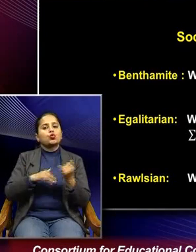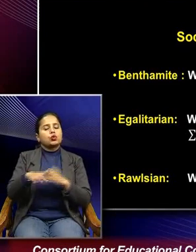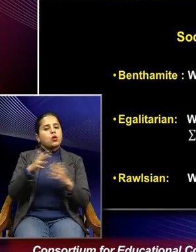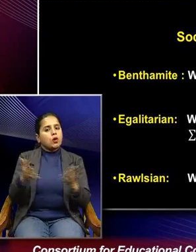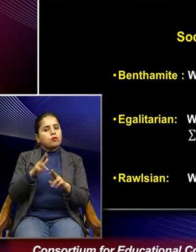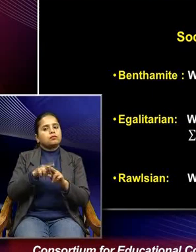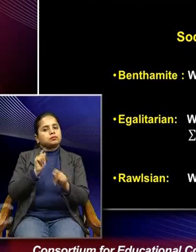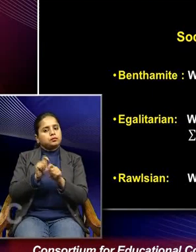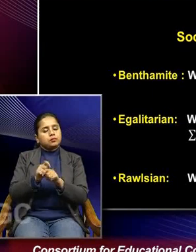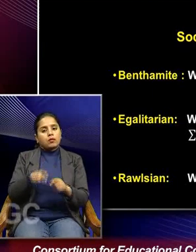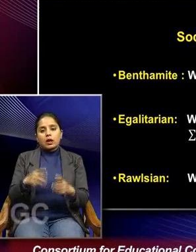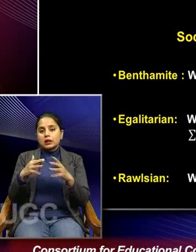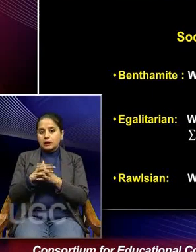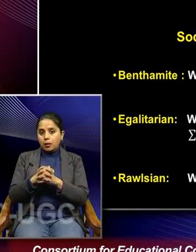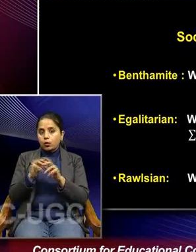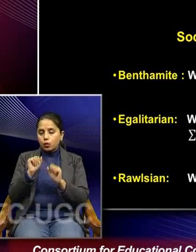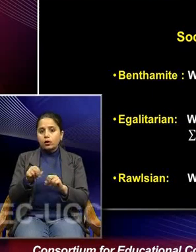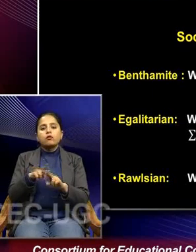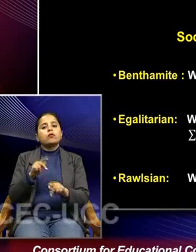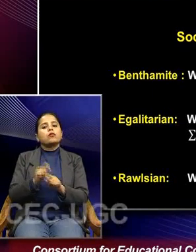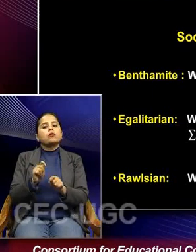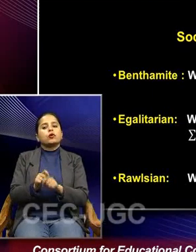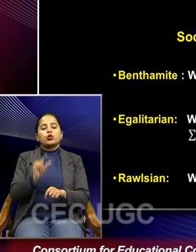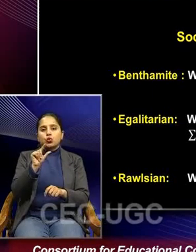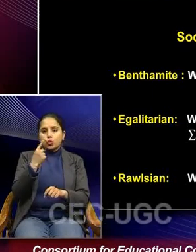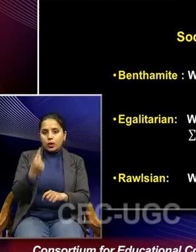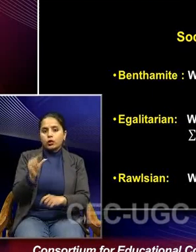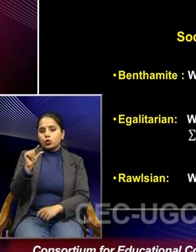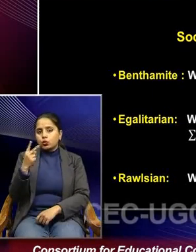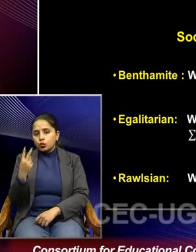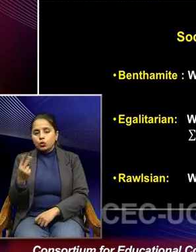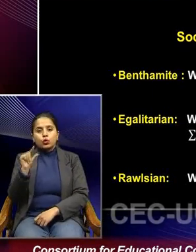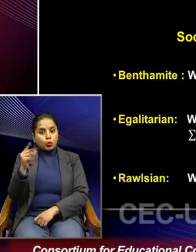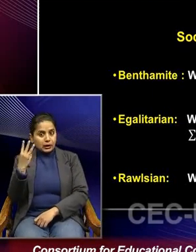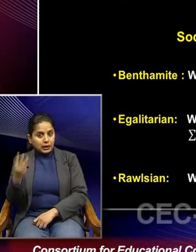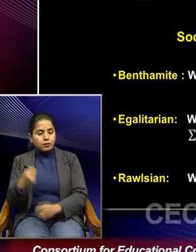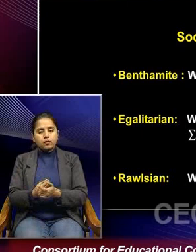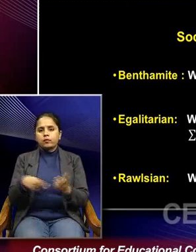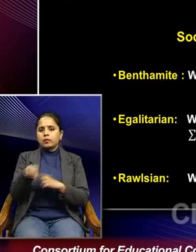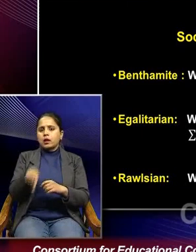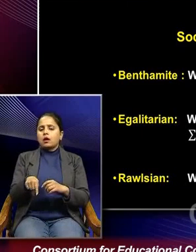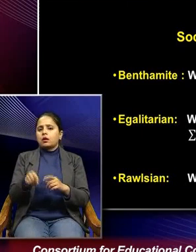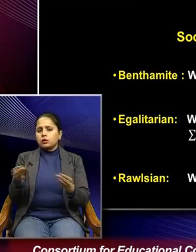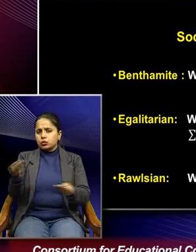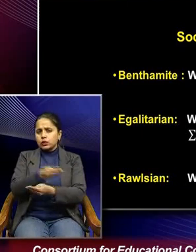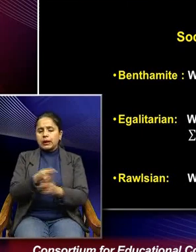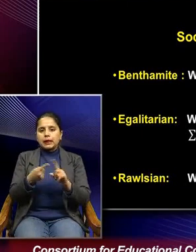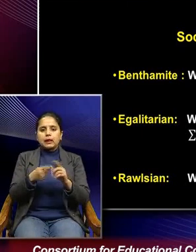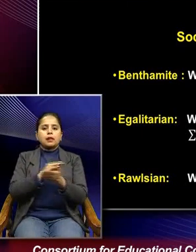welfare function W is a function of U1, U2, U3, and that is equated to theta.